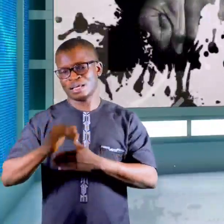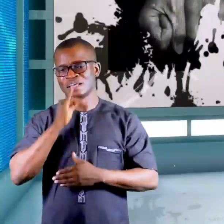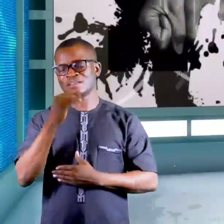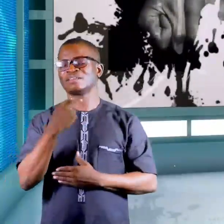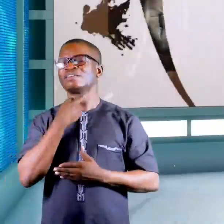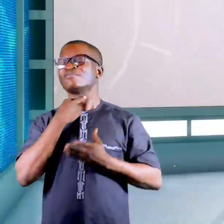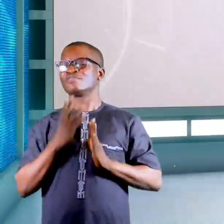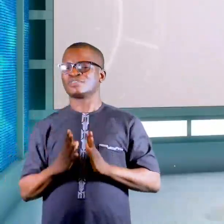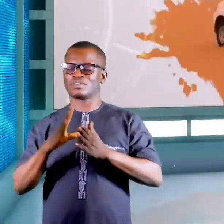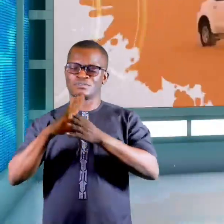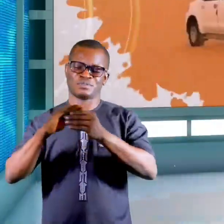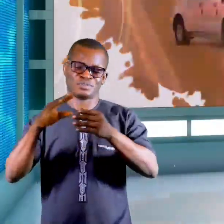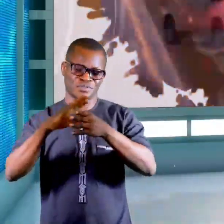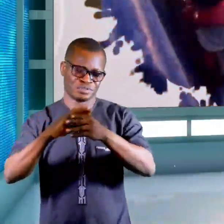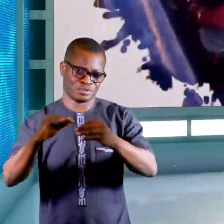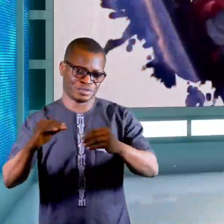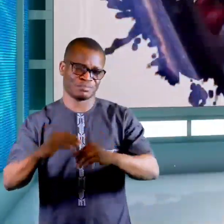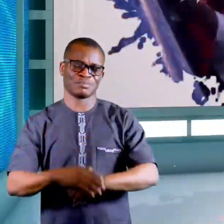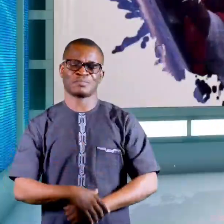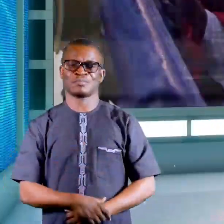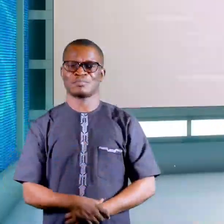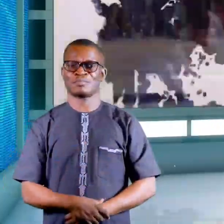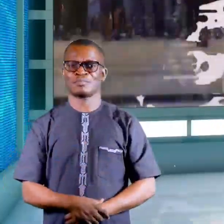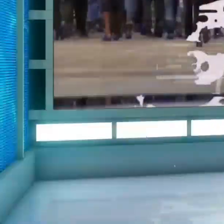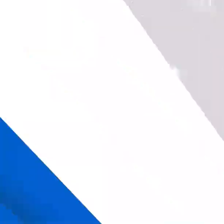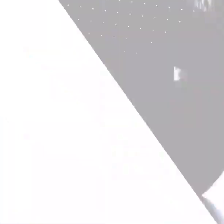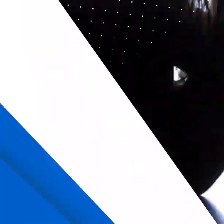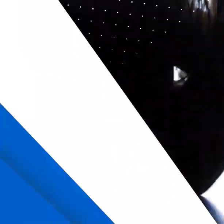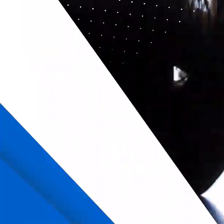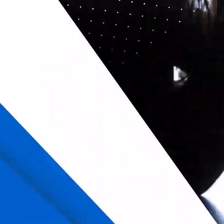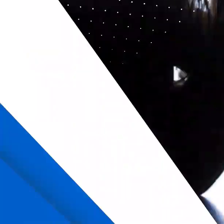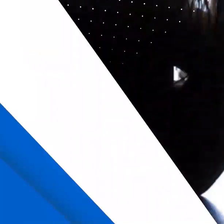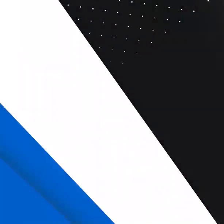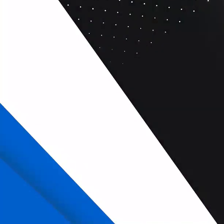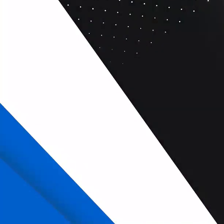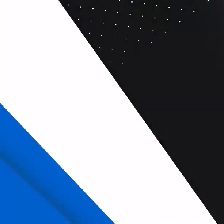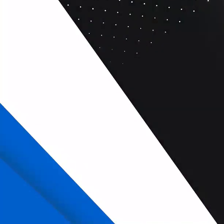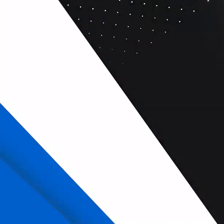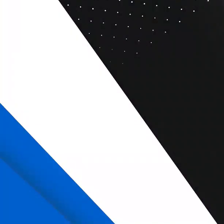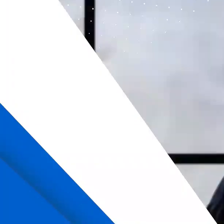Up next is the Victim Story segment.